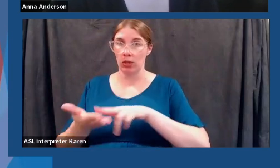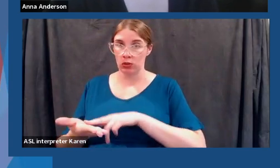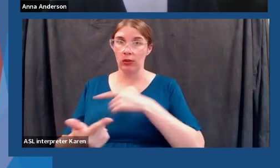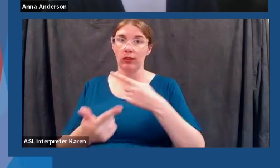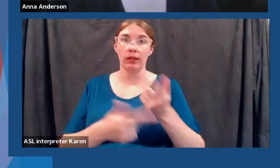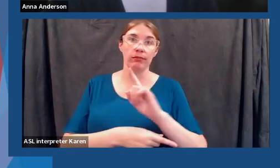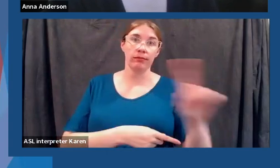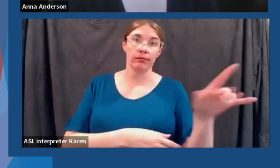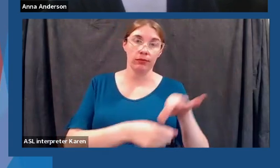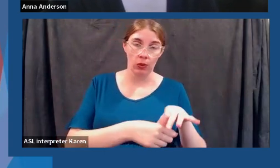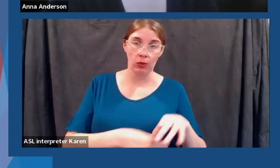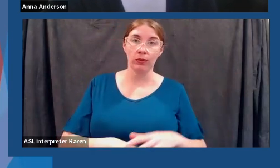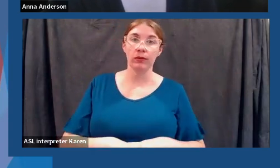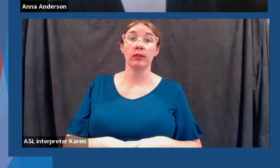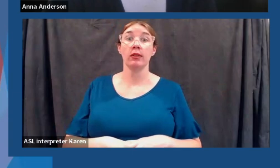online